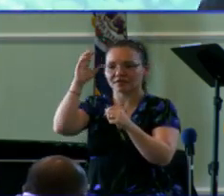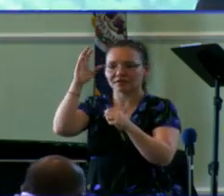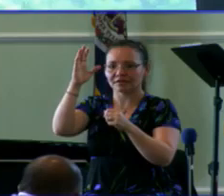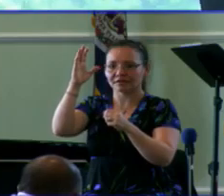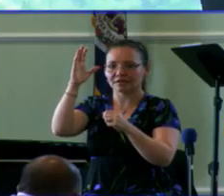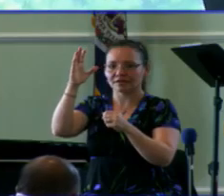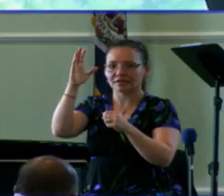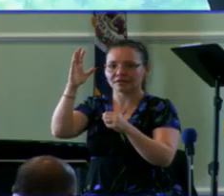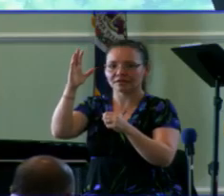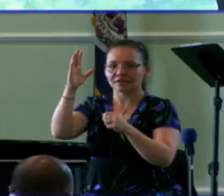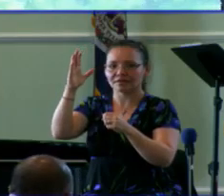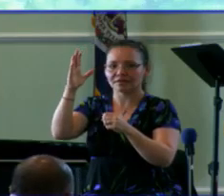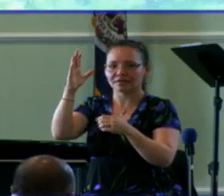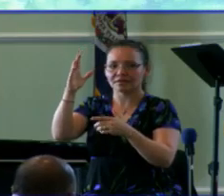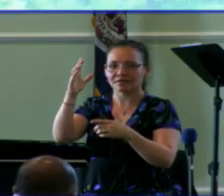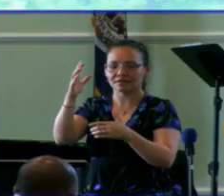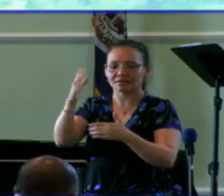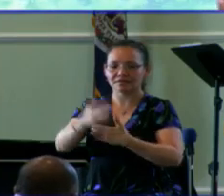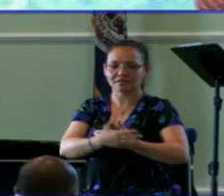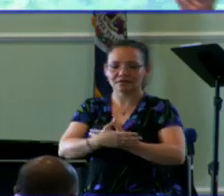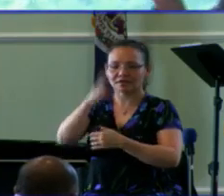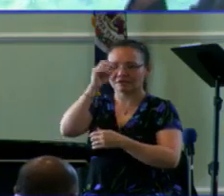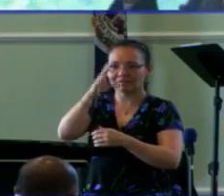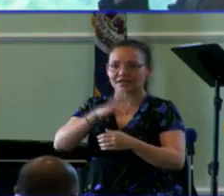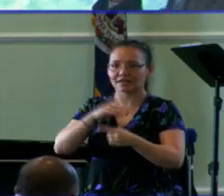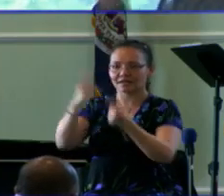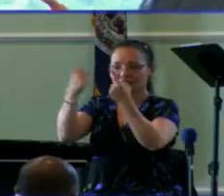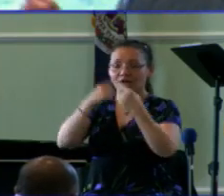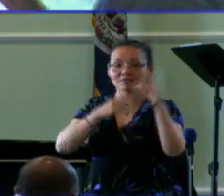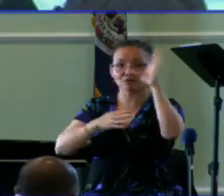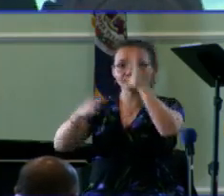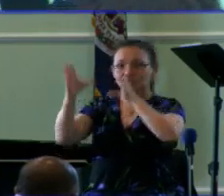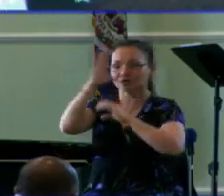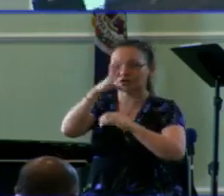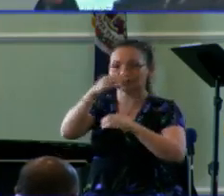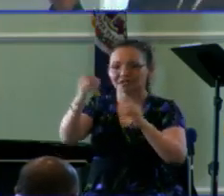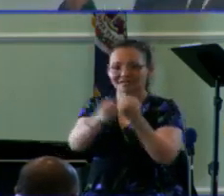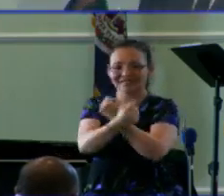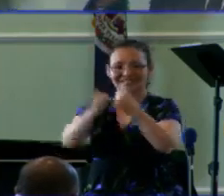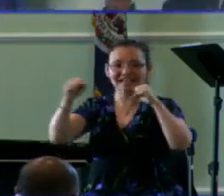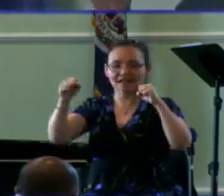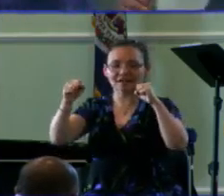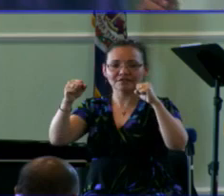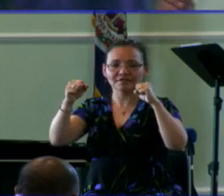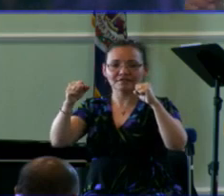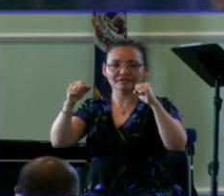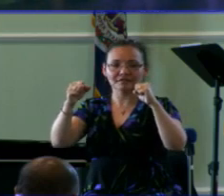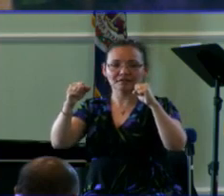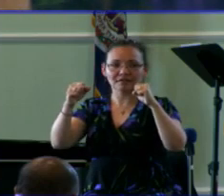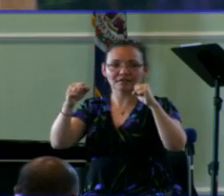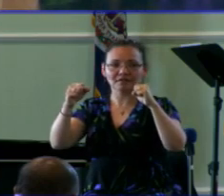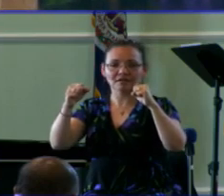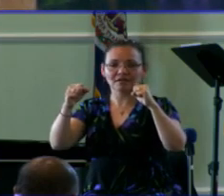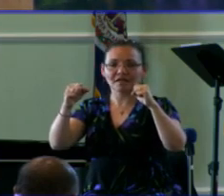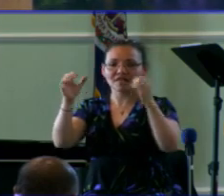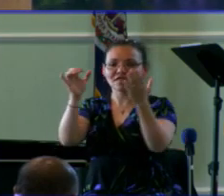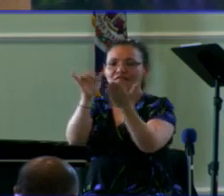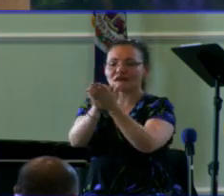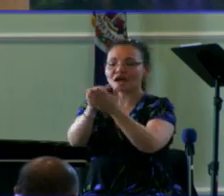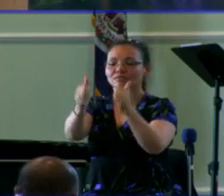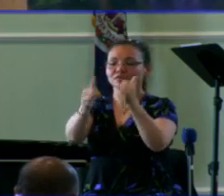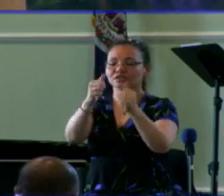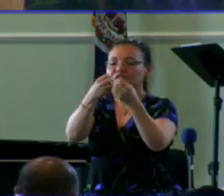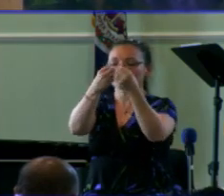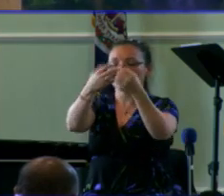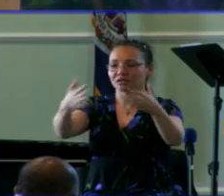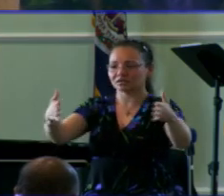has come to seek and to save that which was what? Which was